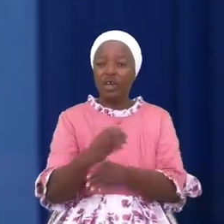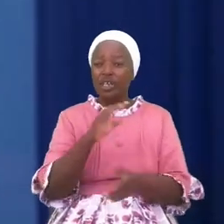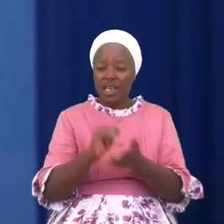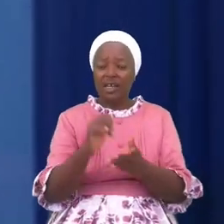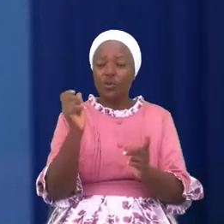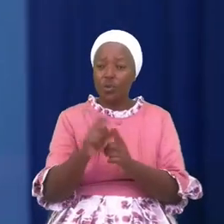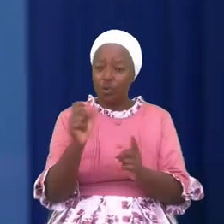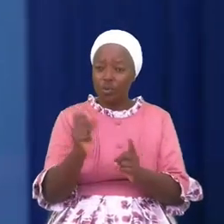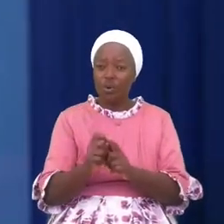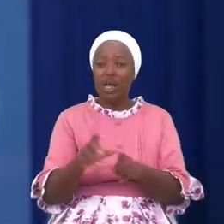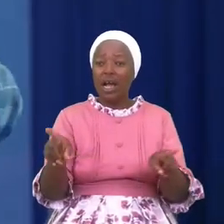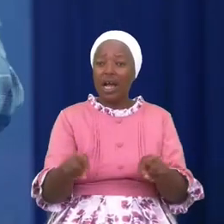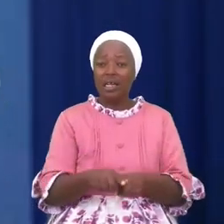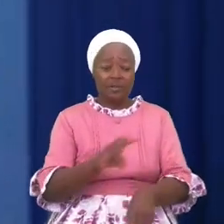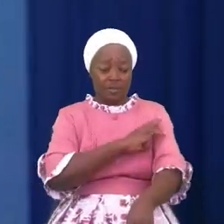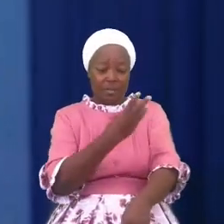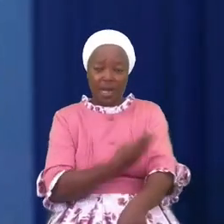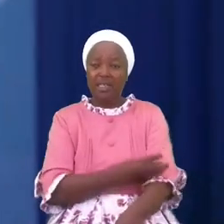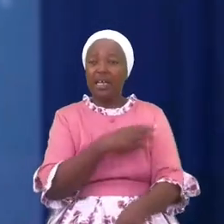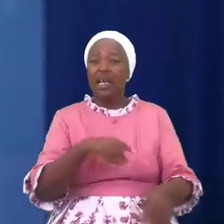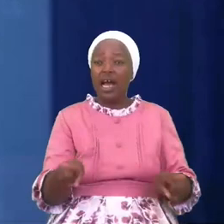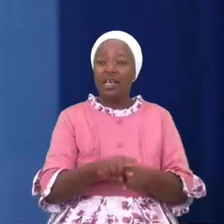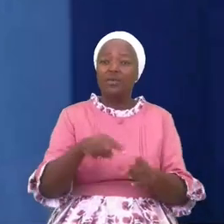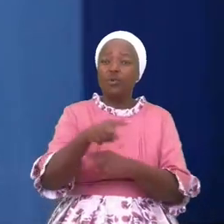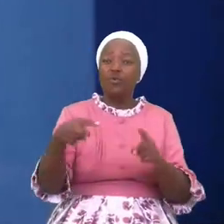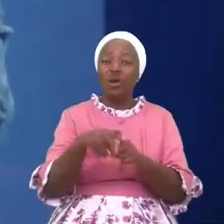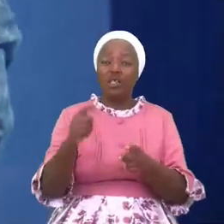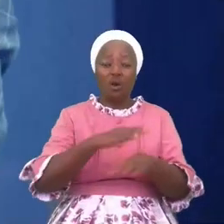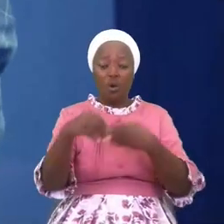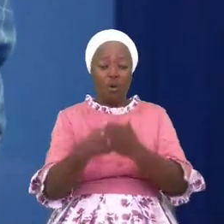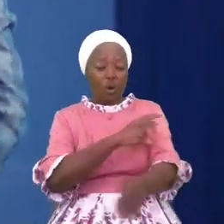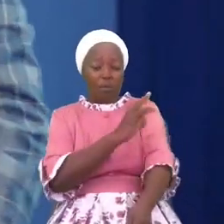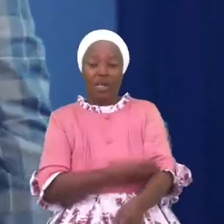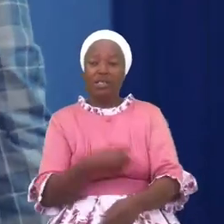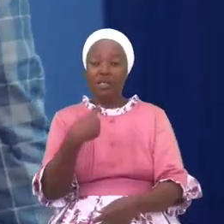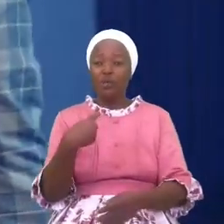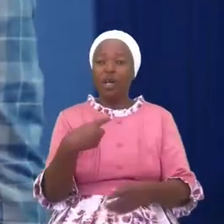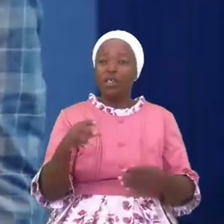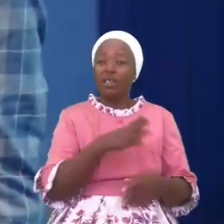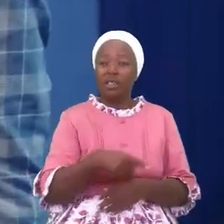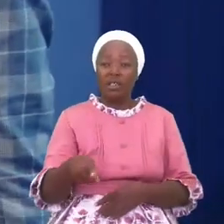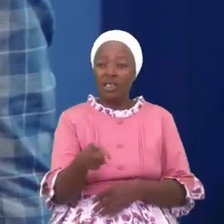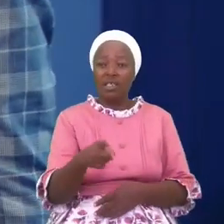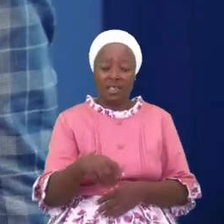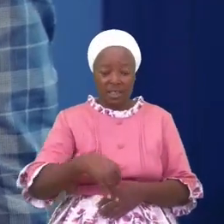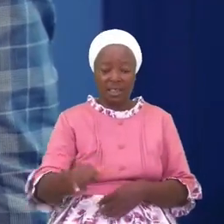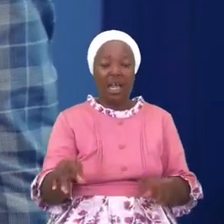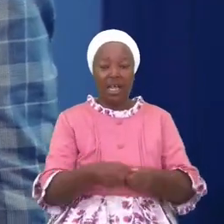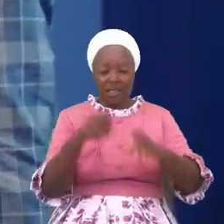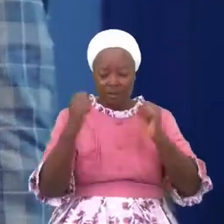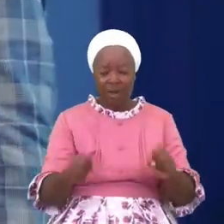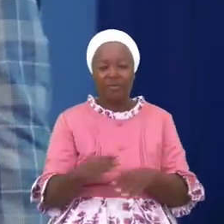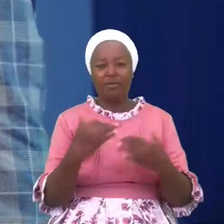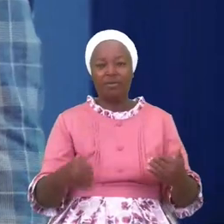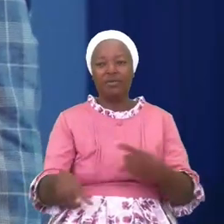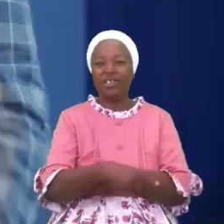the Almighty spoke, is still as powerful today. When it says, let there be light,